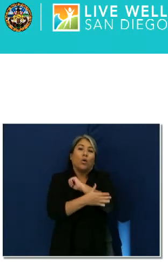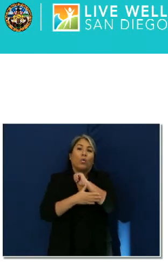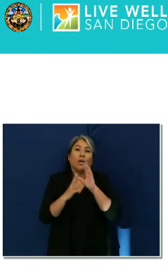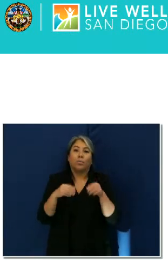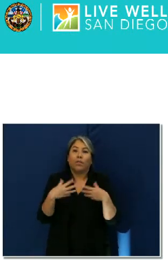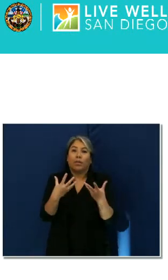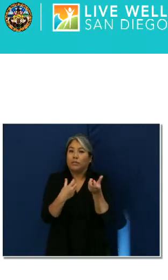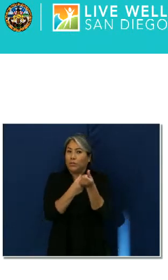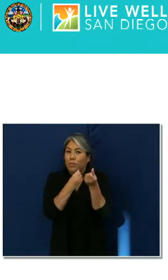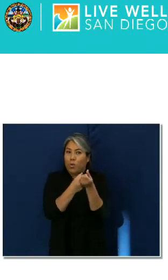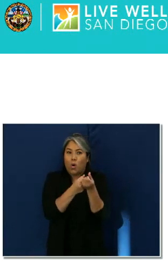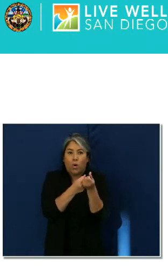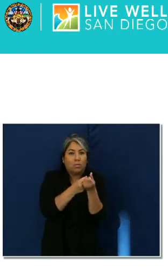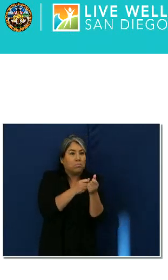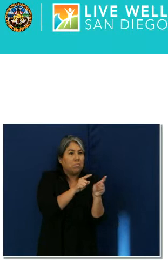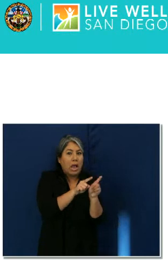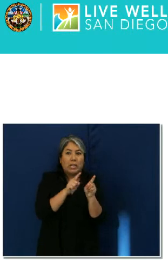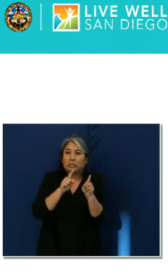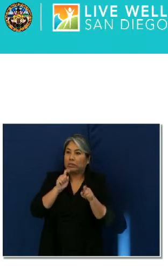provides support as needed